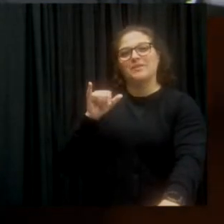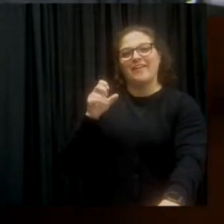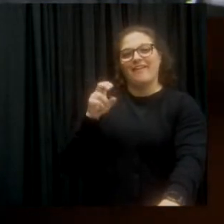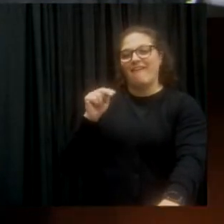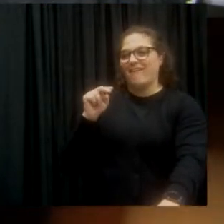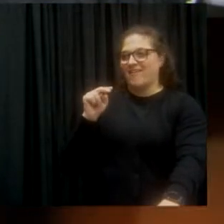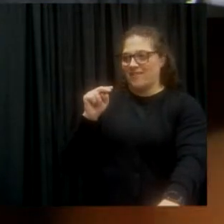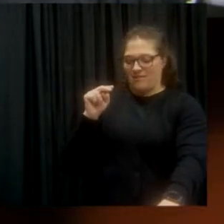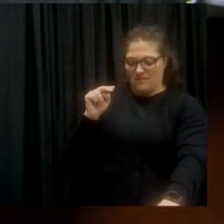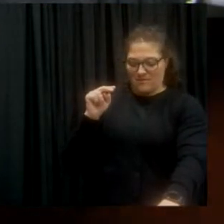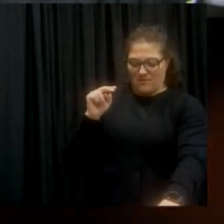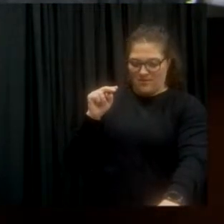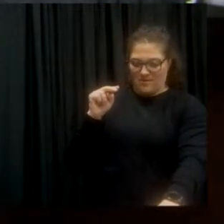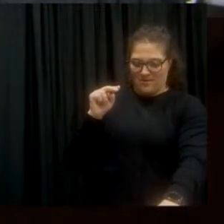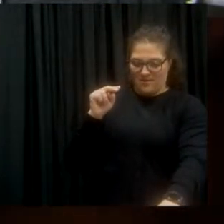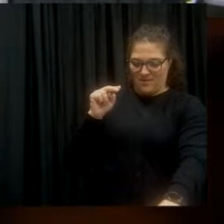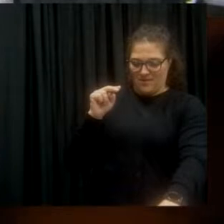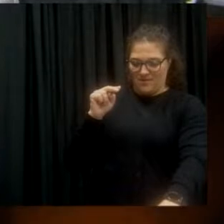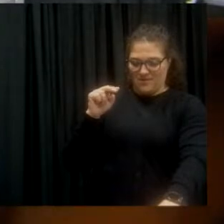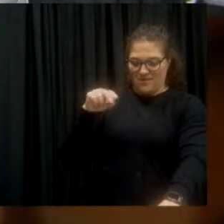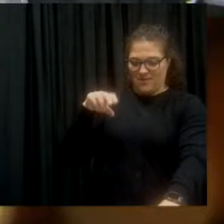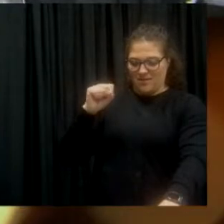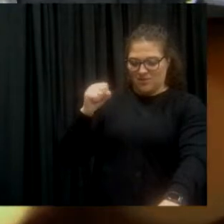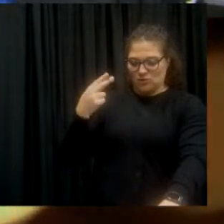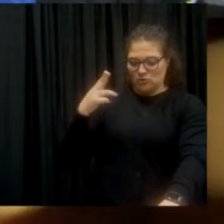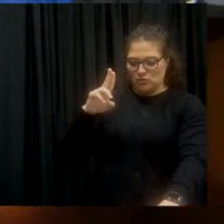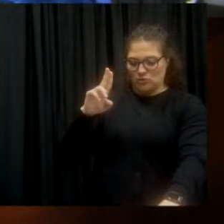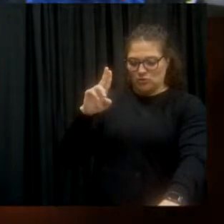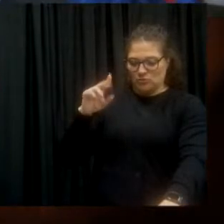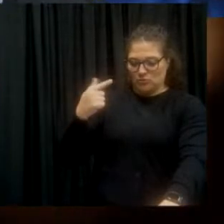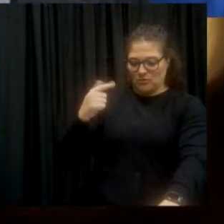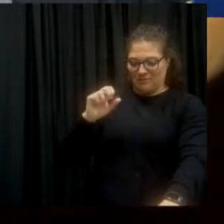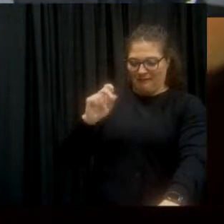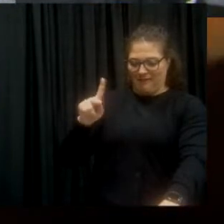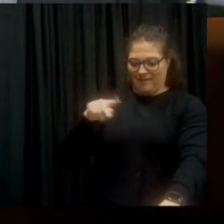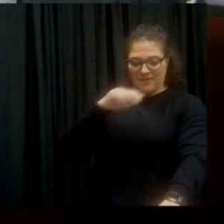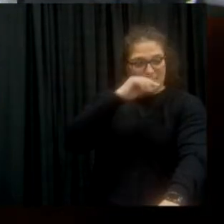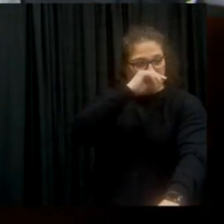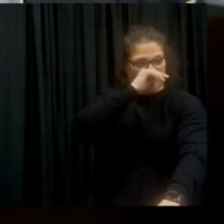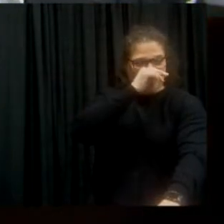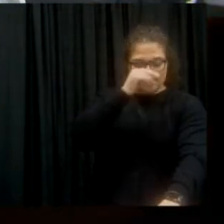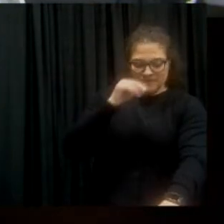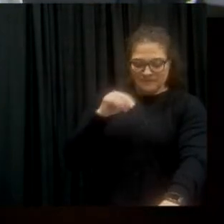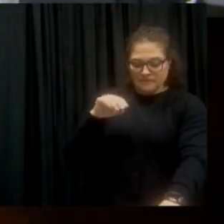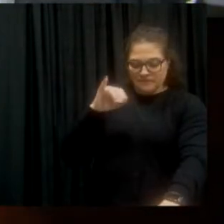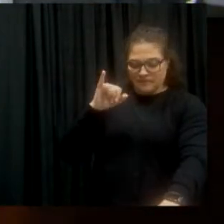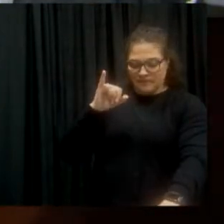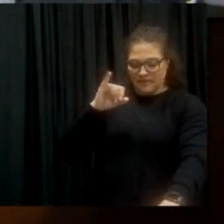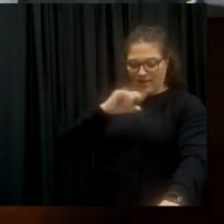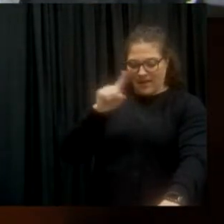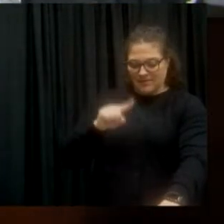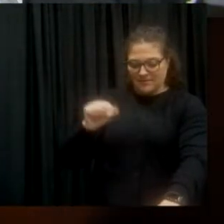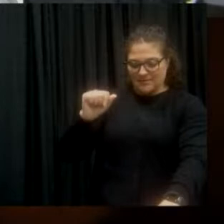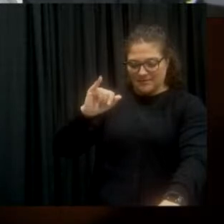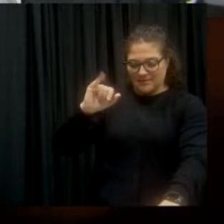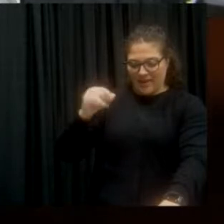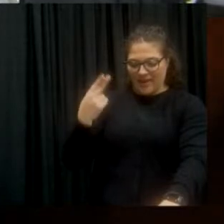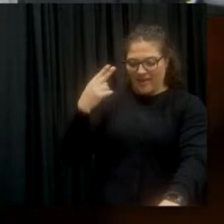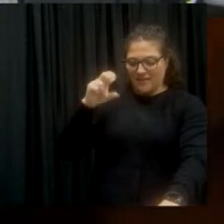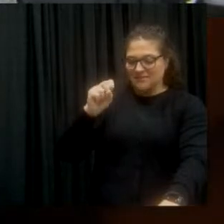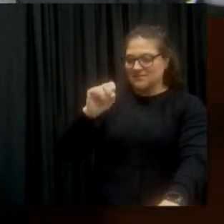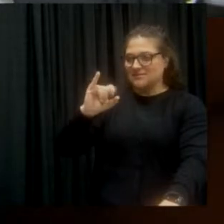Julianne L. Sugak. God Almighty. Isaiah M. Silva. Isaiah M.